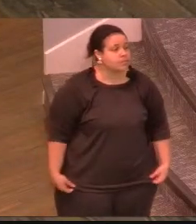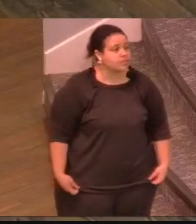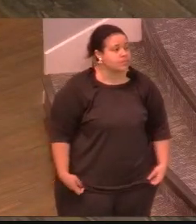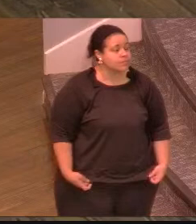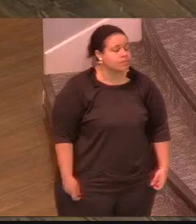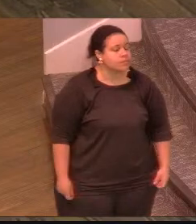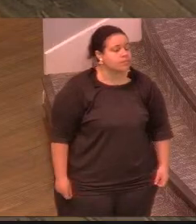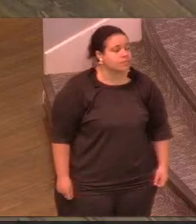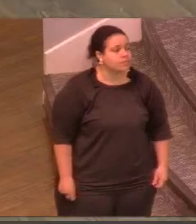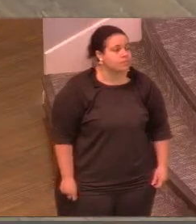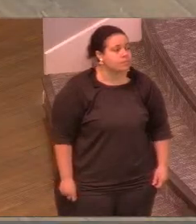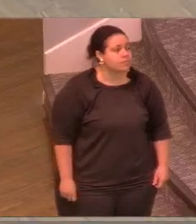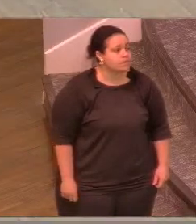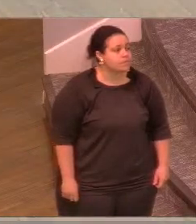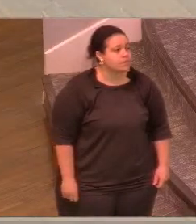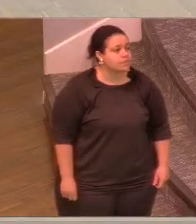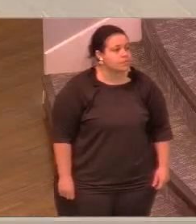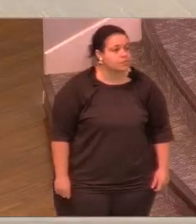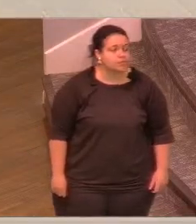There we go.